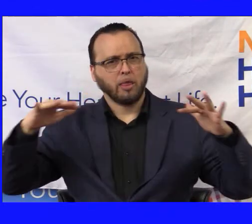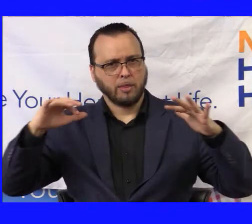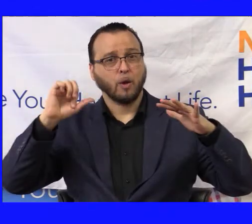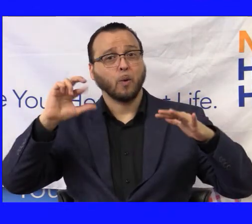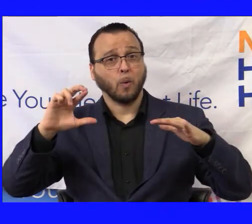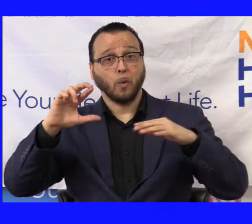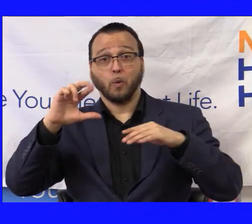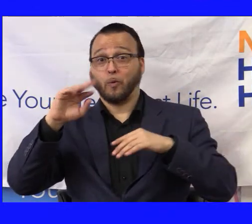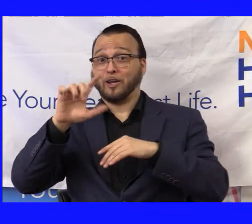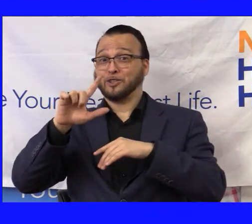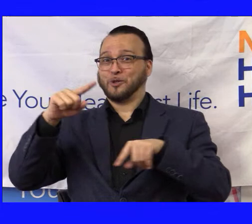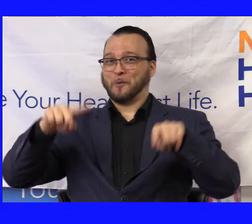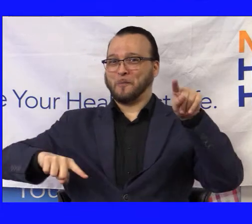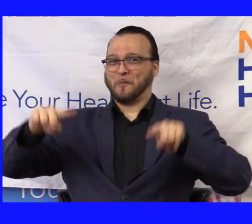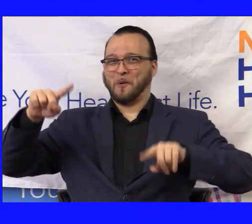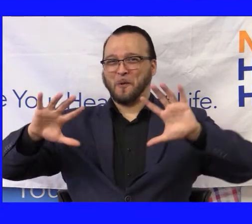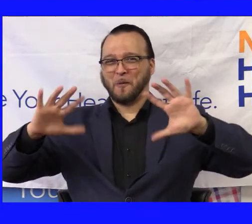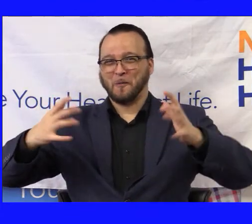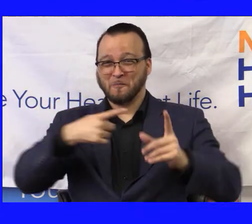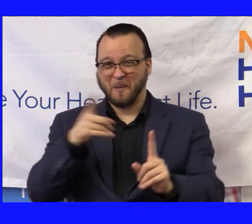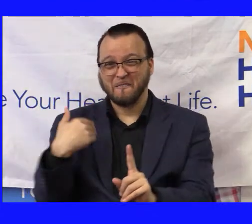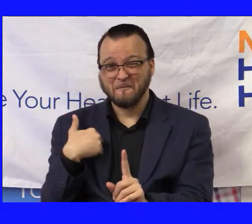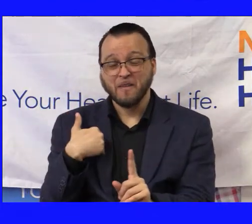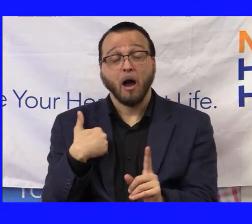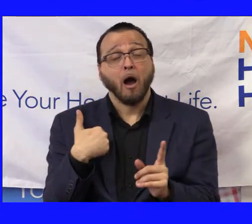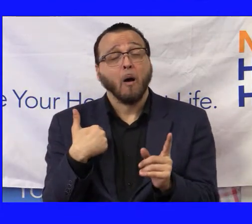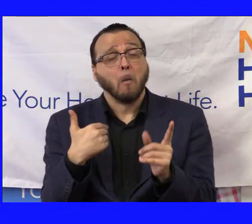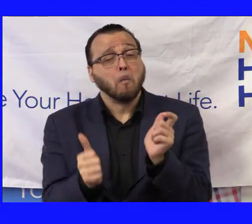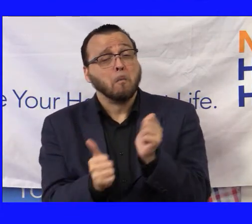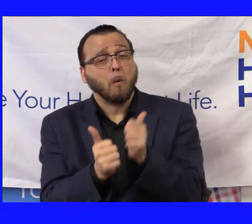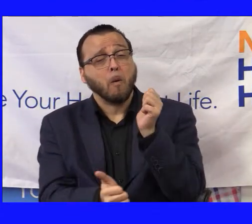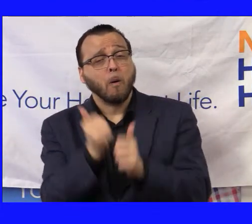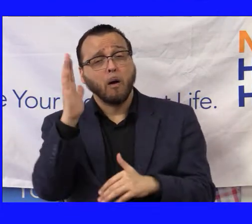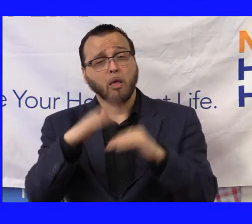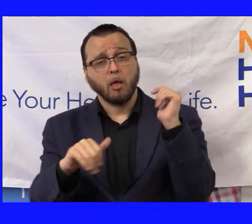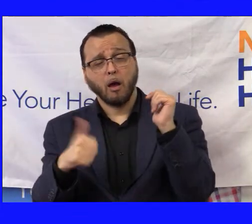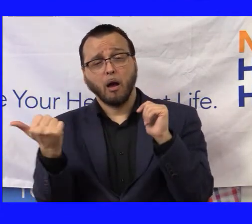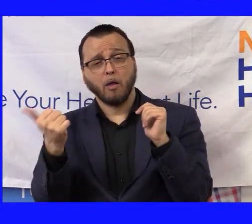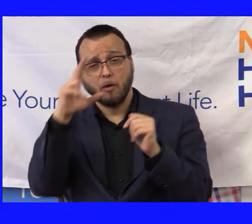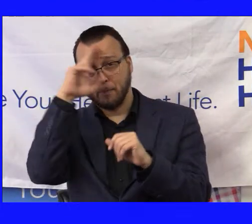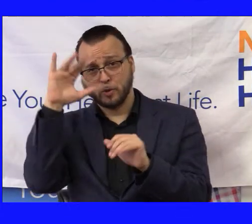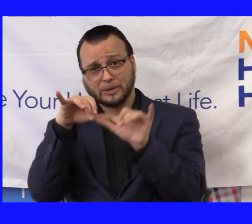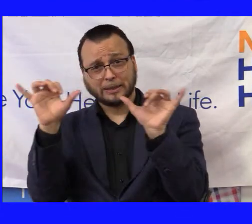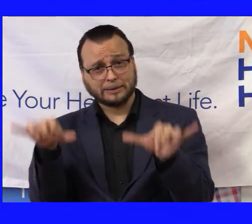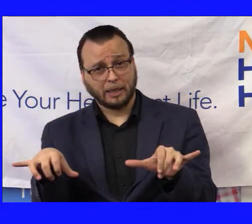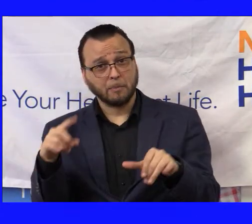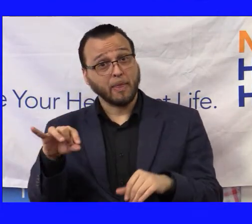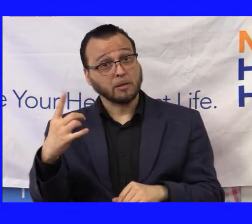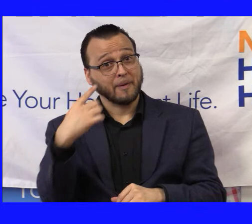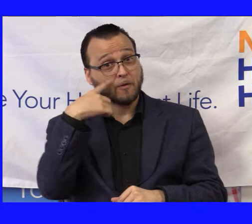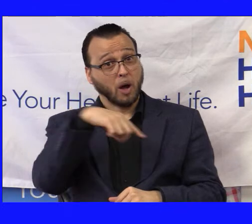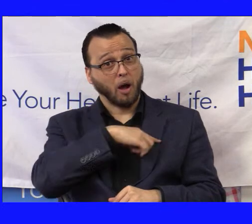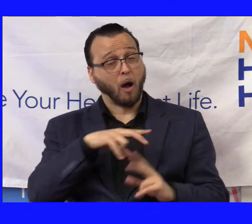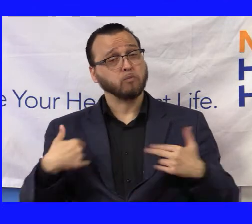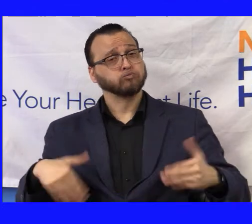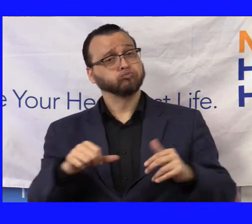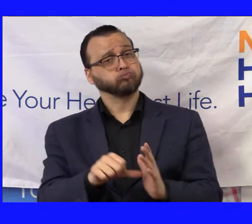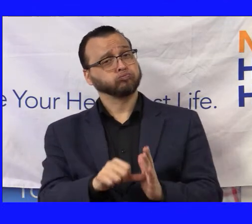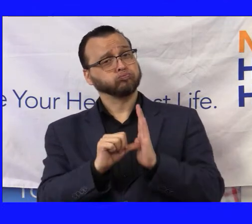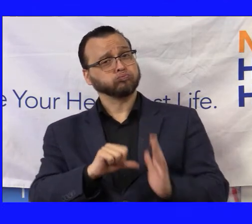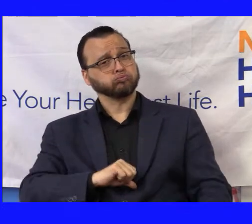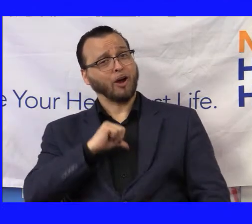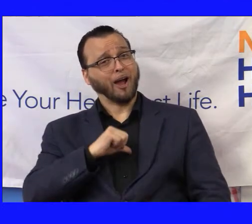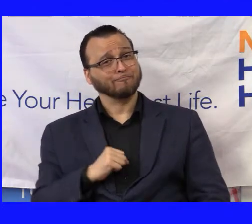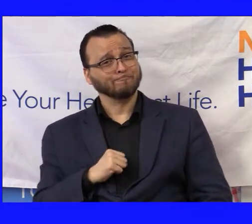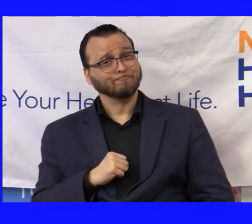minority groups, which was higher than most of the other hospital systems and something really for us to be very proud of.